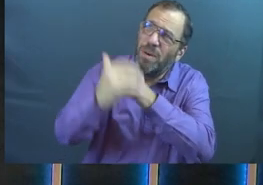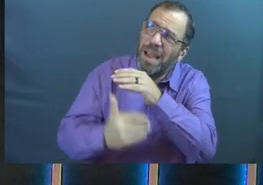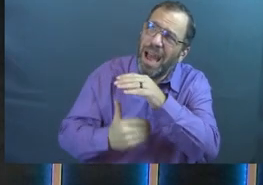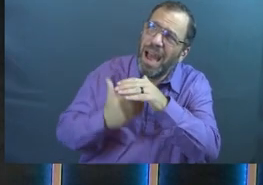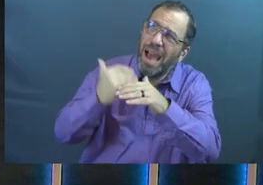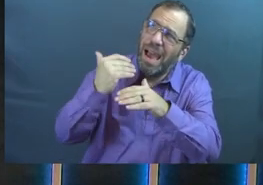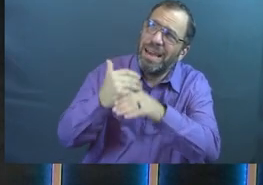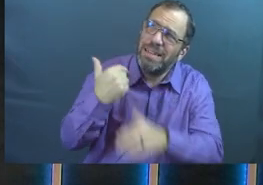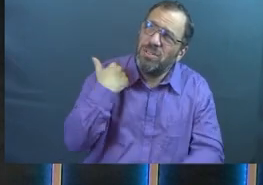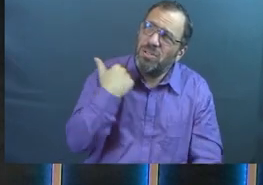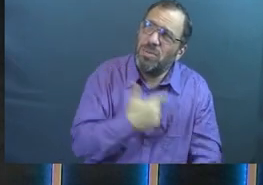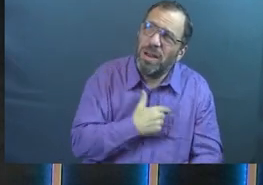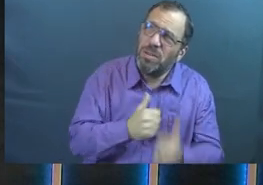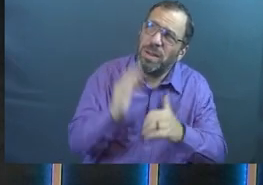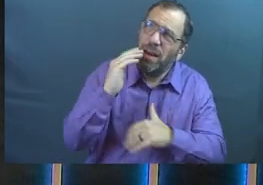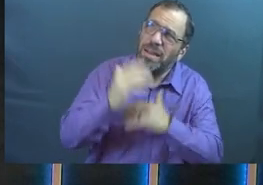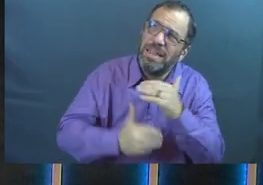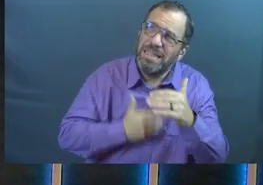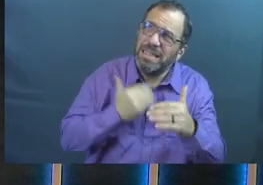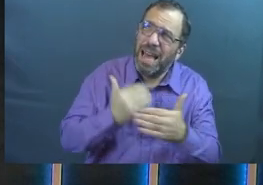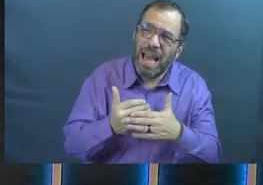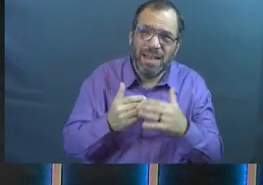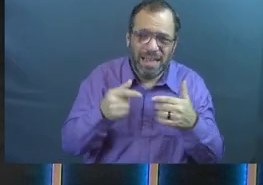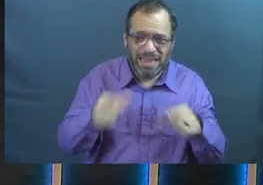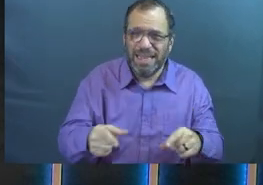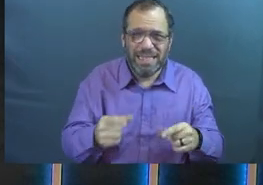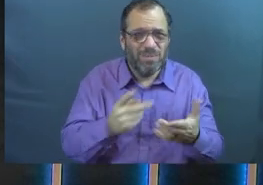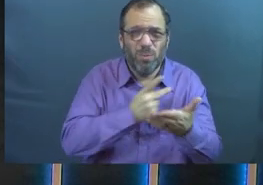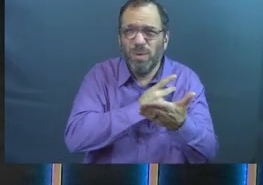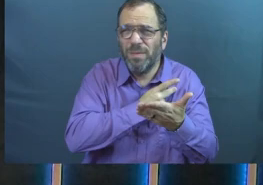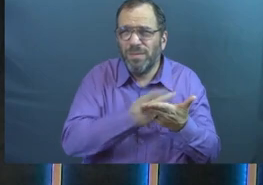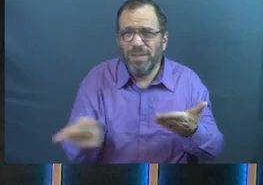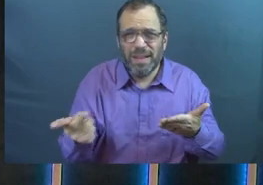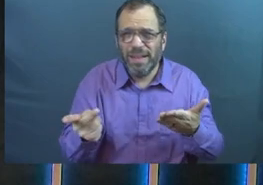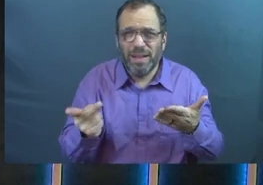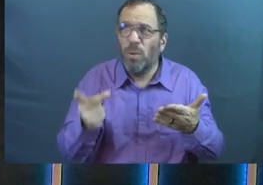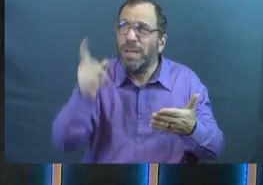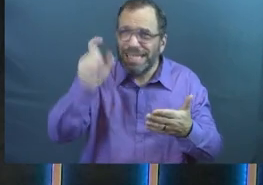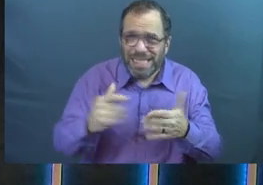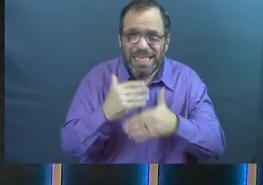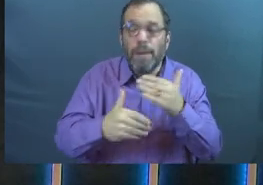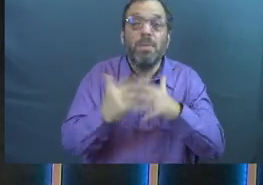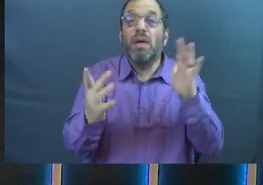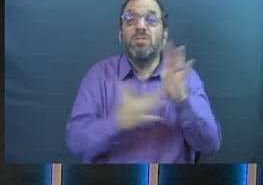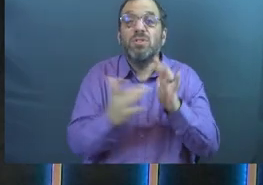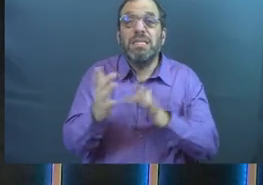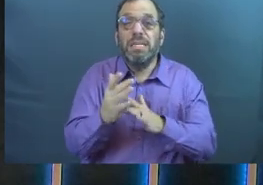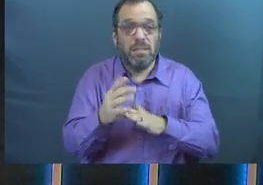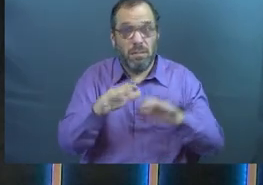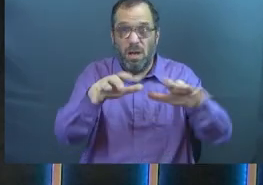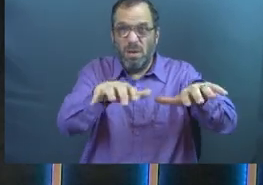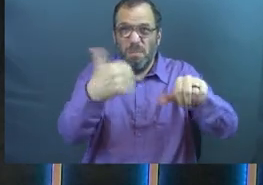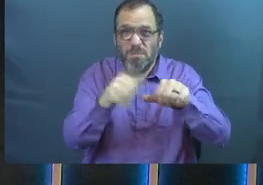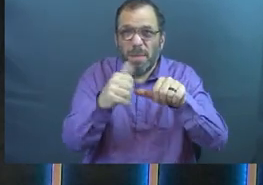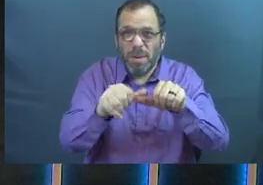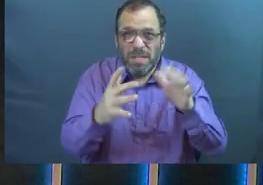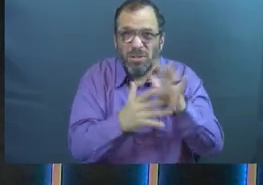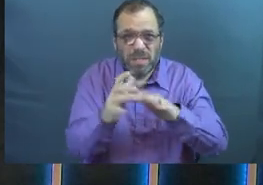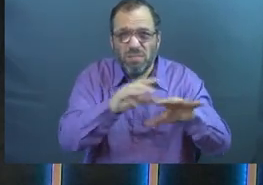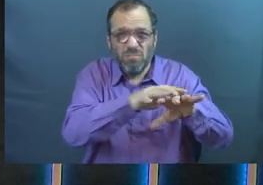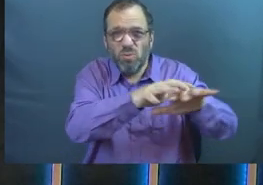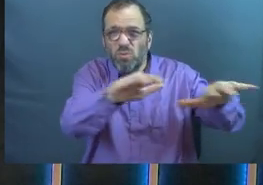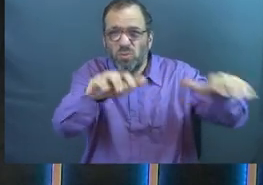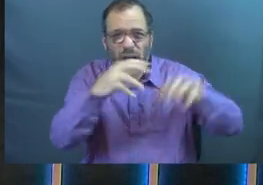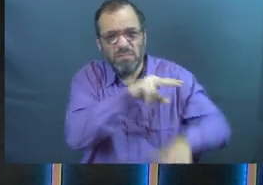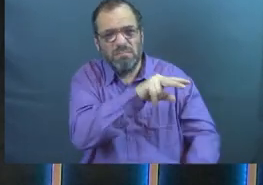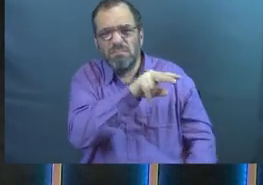us. And without his kindness, none of this works. Jesus looked out at the crowds. Do you remember the moment he looks out at the